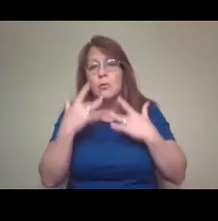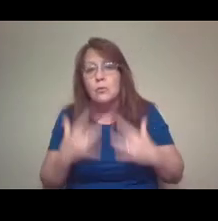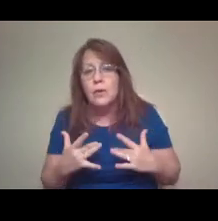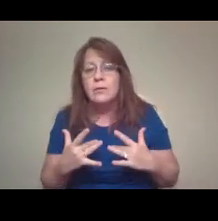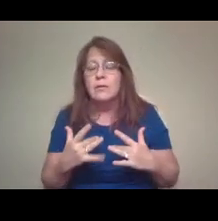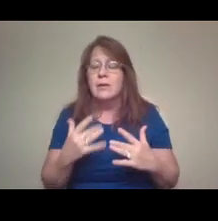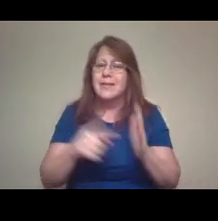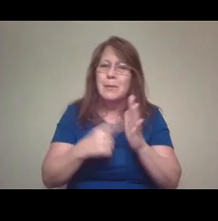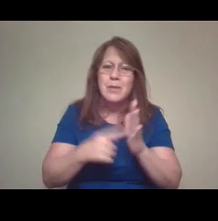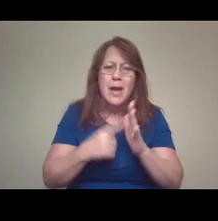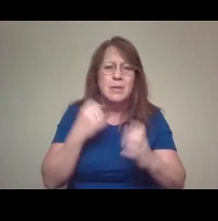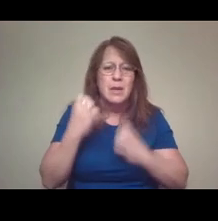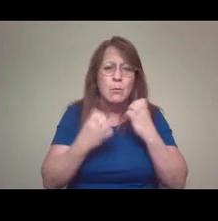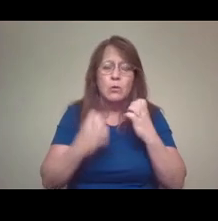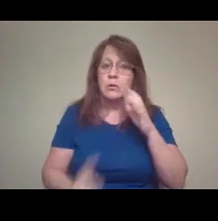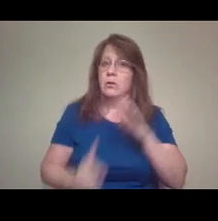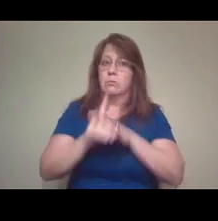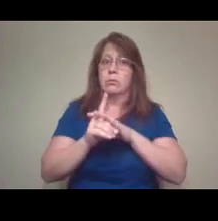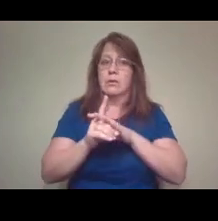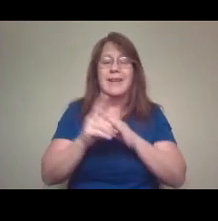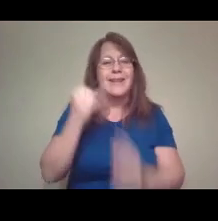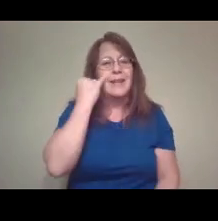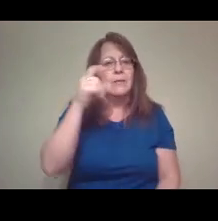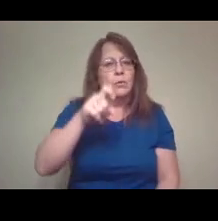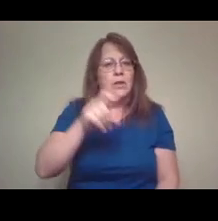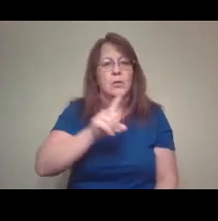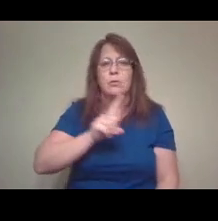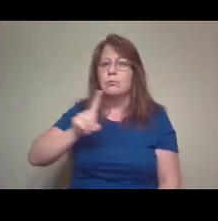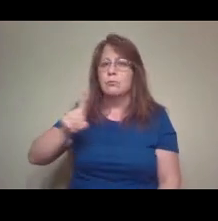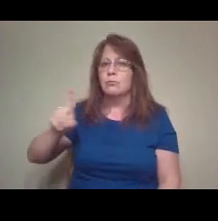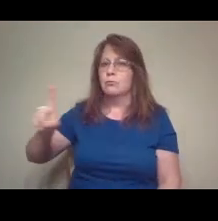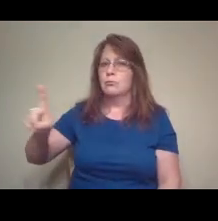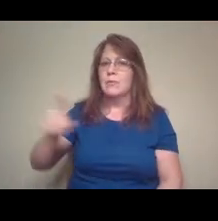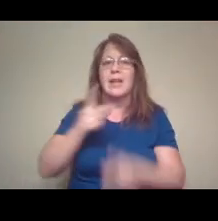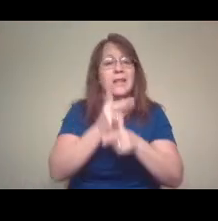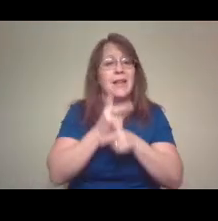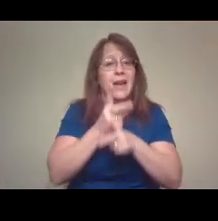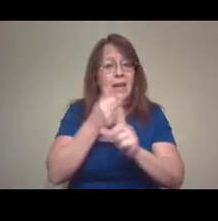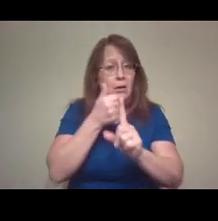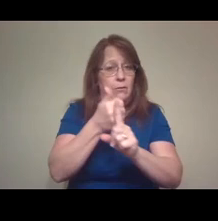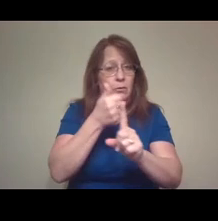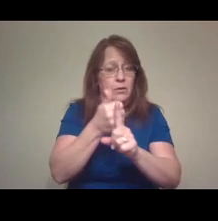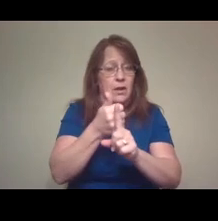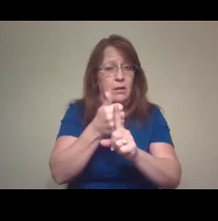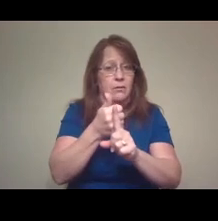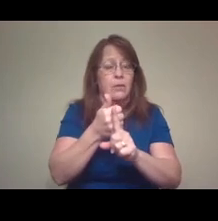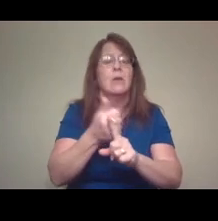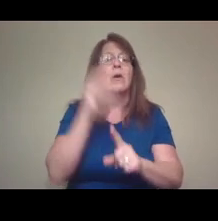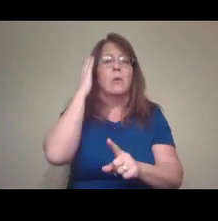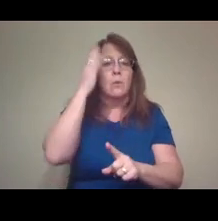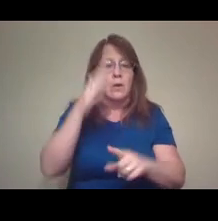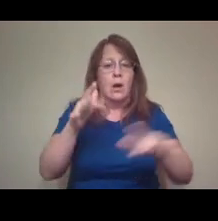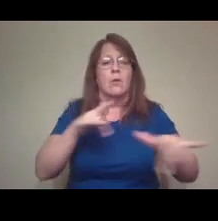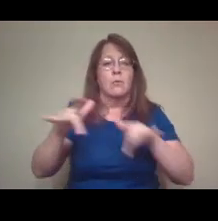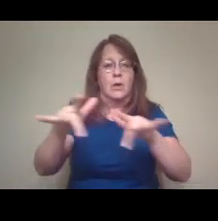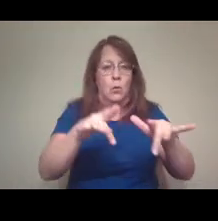expect them to be. So at any time you need to step away, please take care of yourself and do so. We are recording this